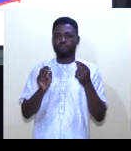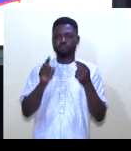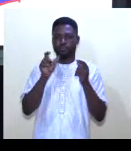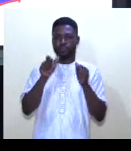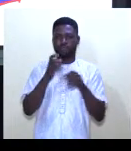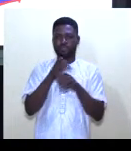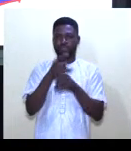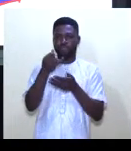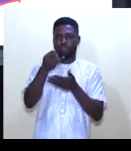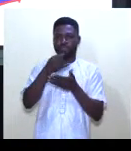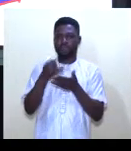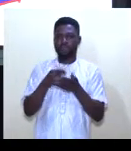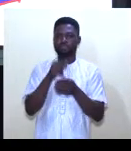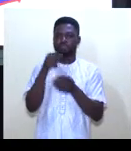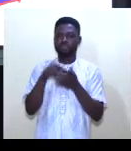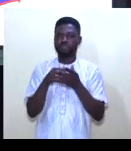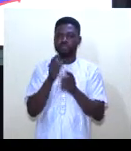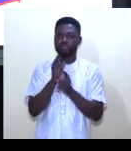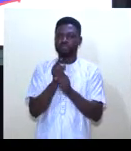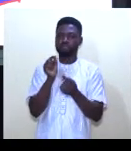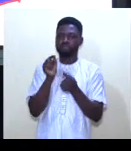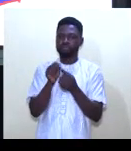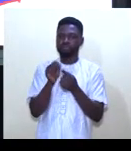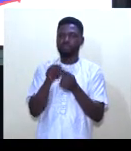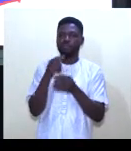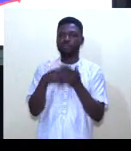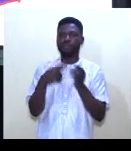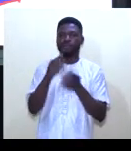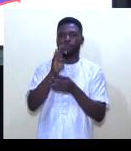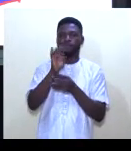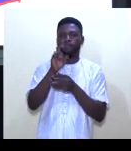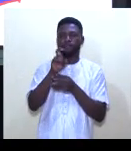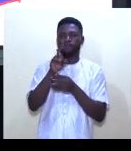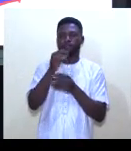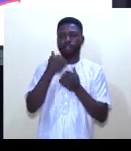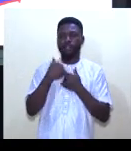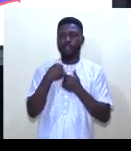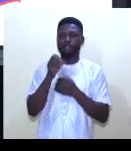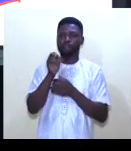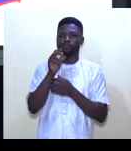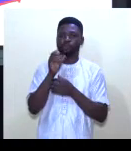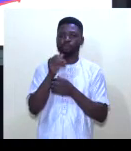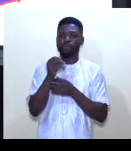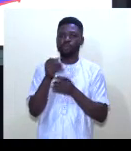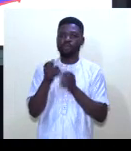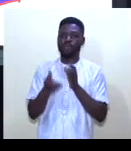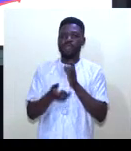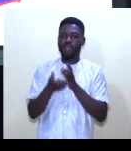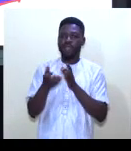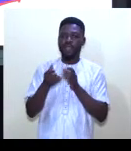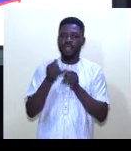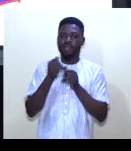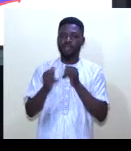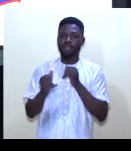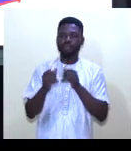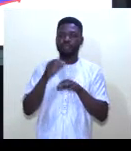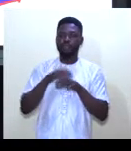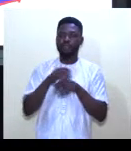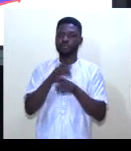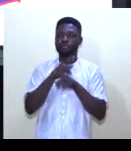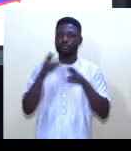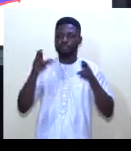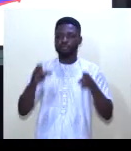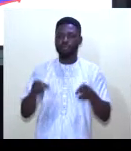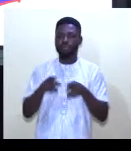hope I get the diagram right. This is exactly what a box looks like. So you have 12 edges on